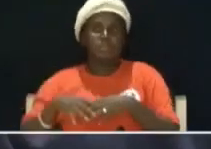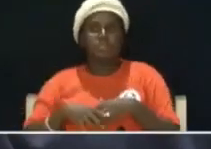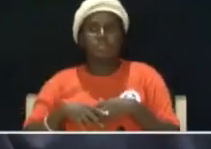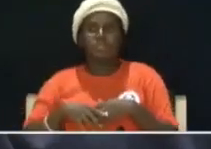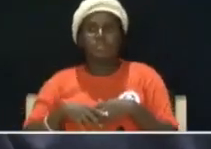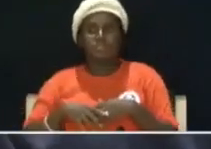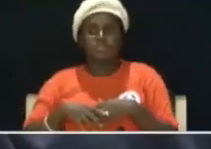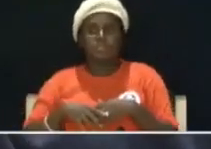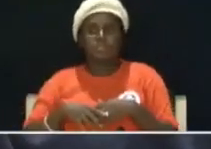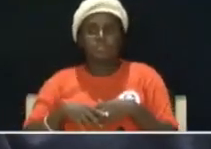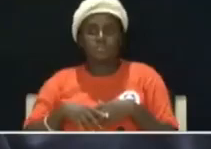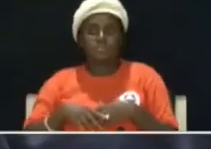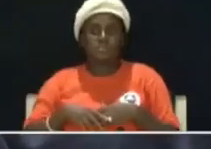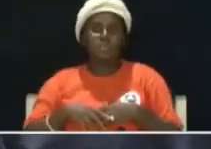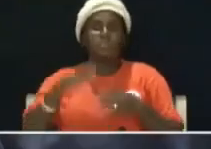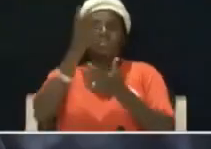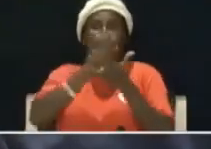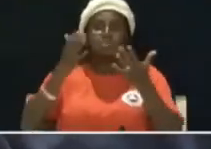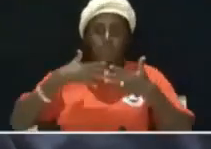Somebody shout